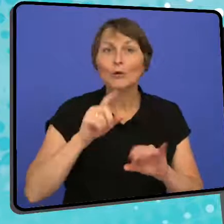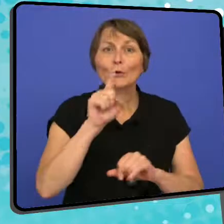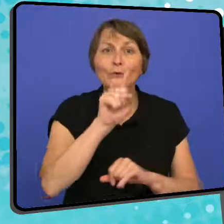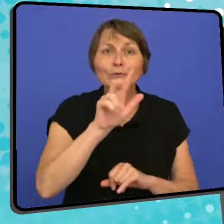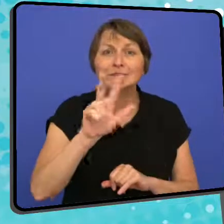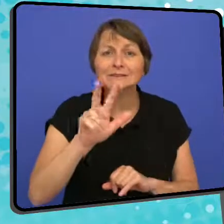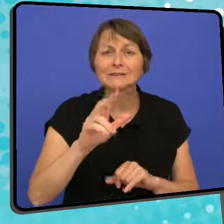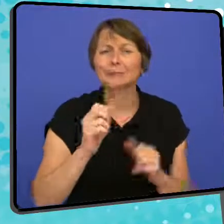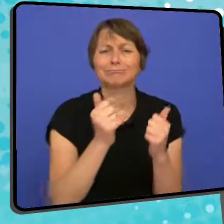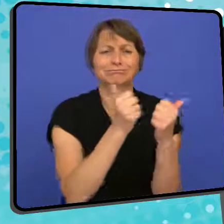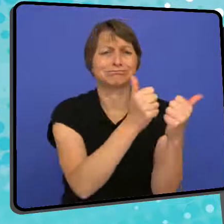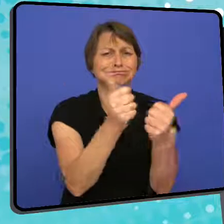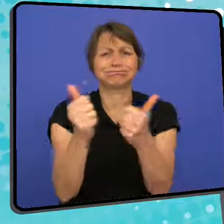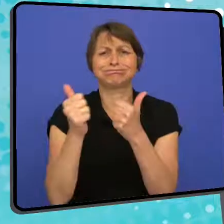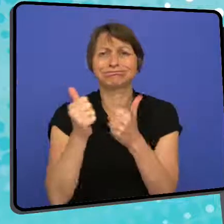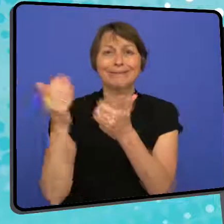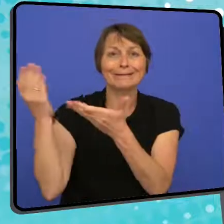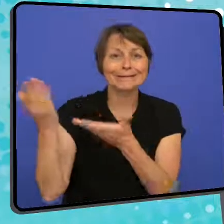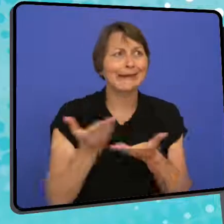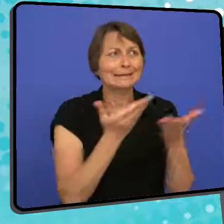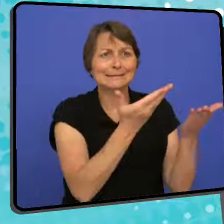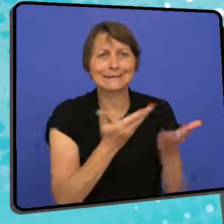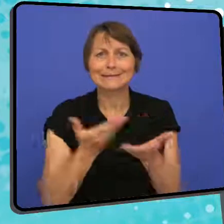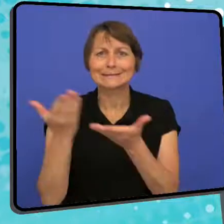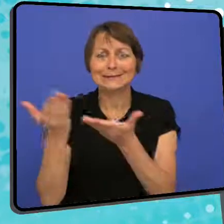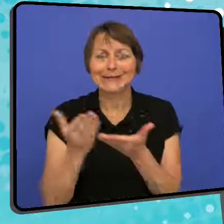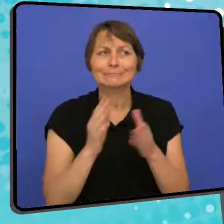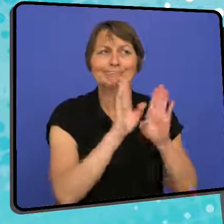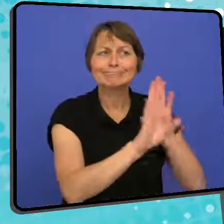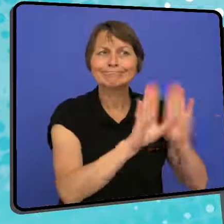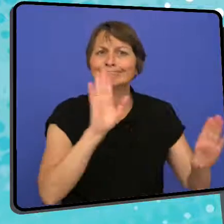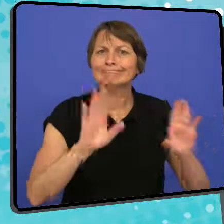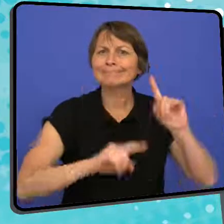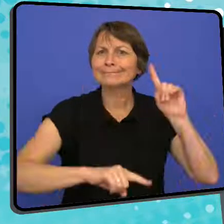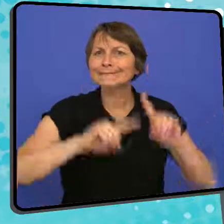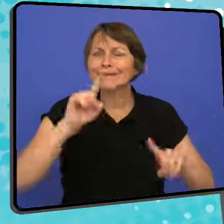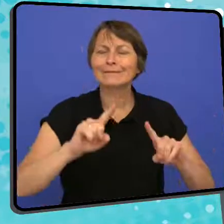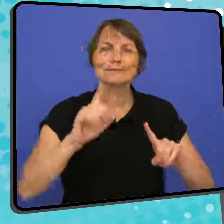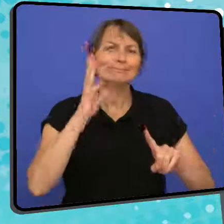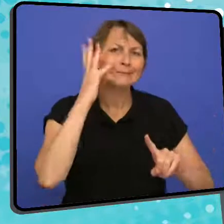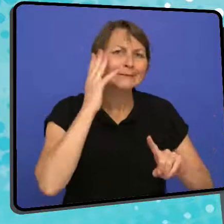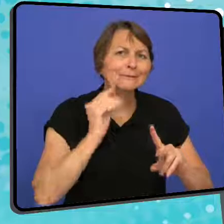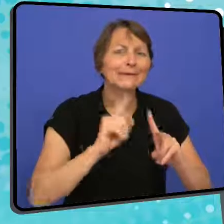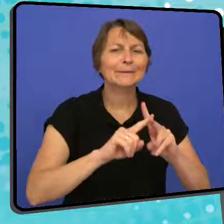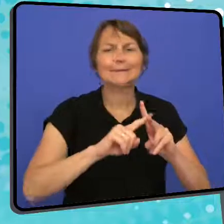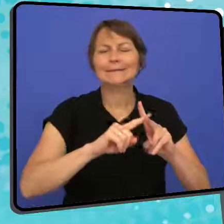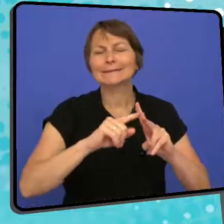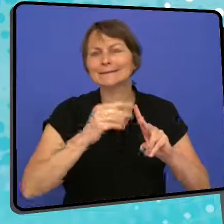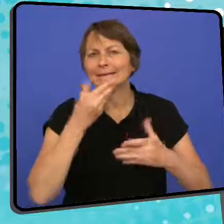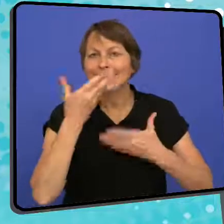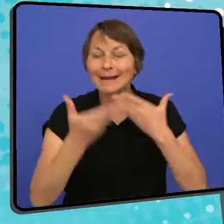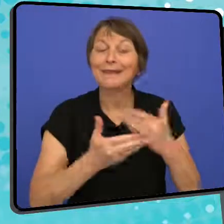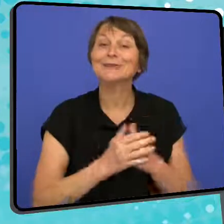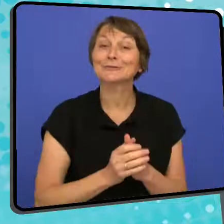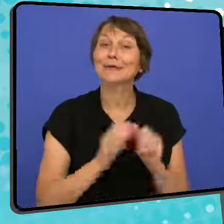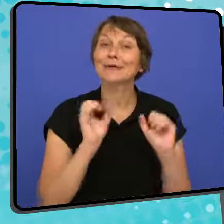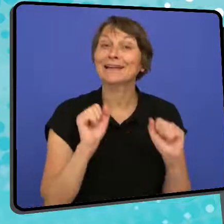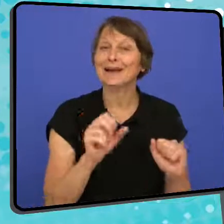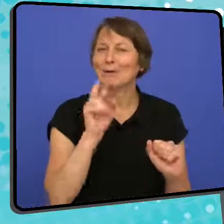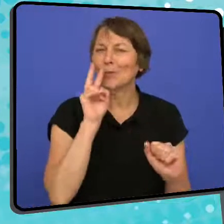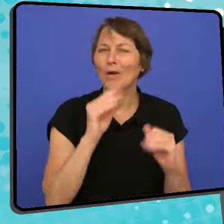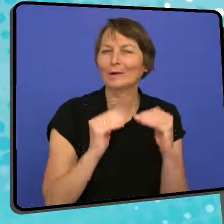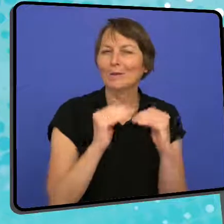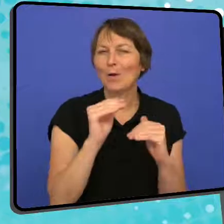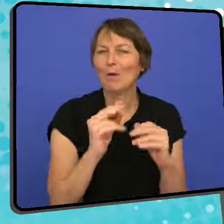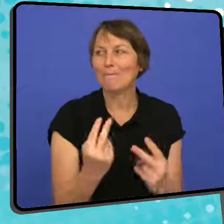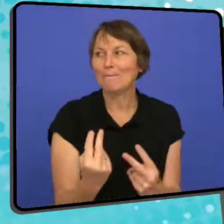all different perspectives and experiences. Check out the website, abitofai.show. And with